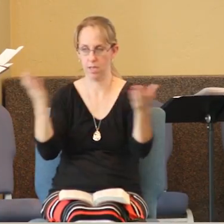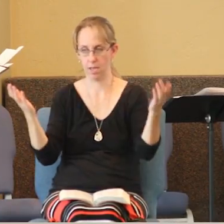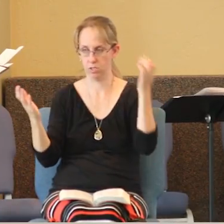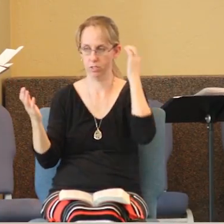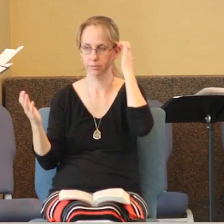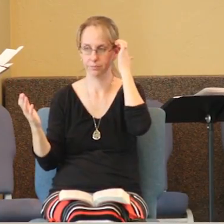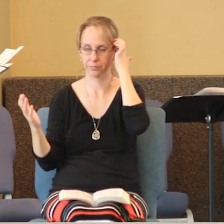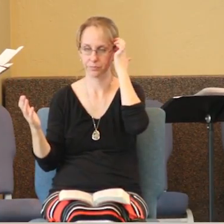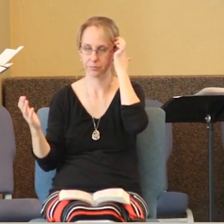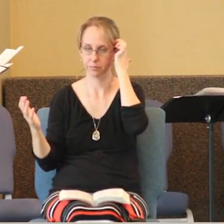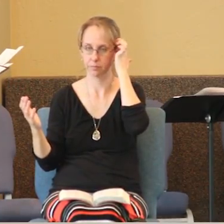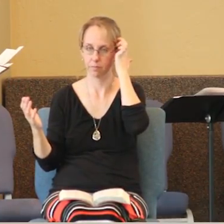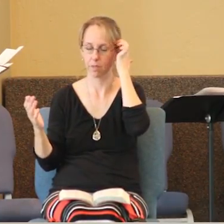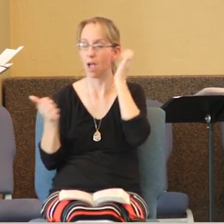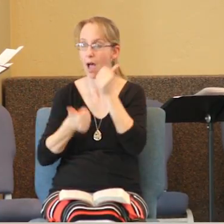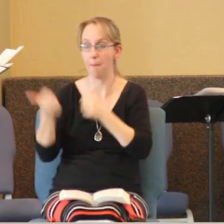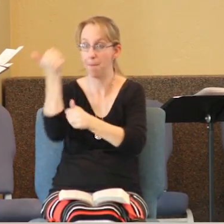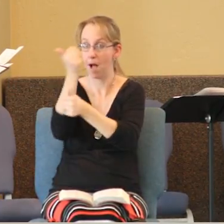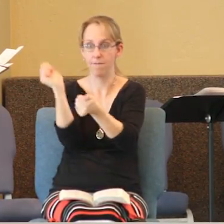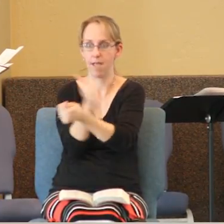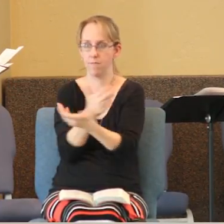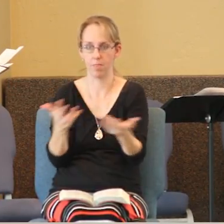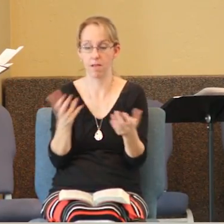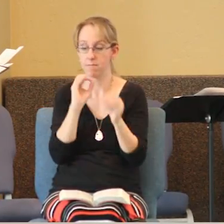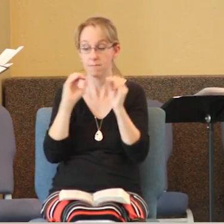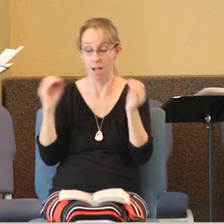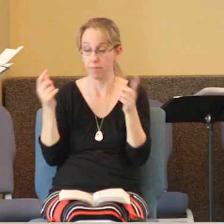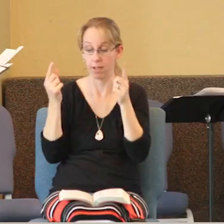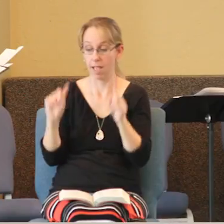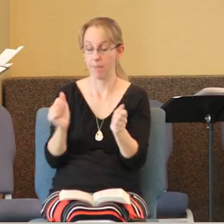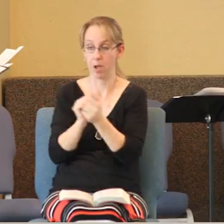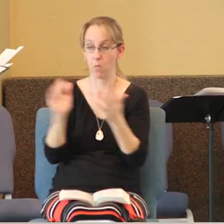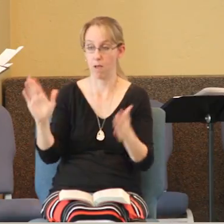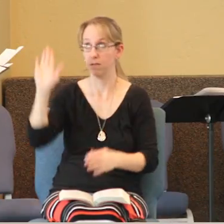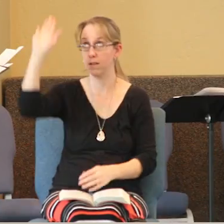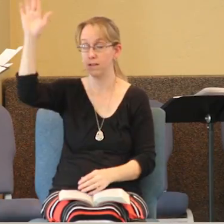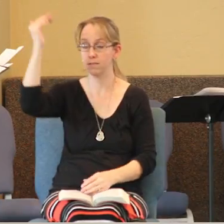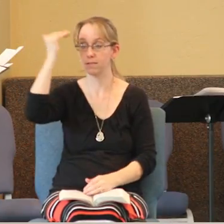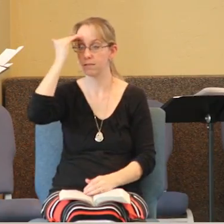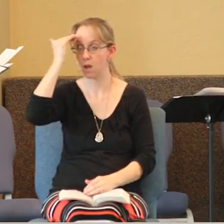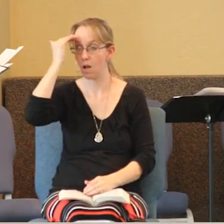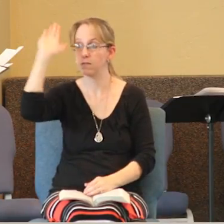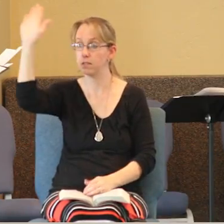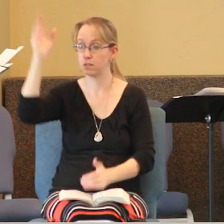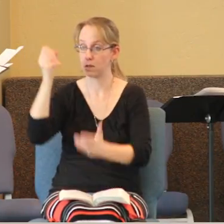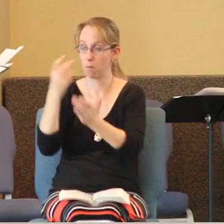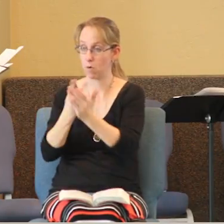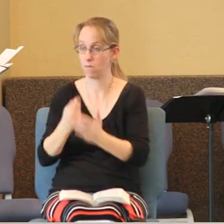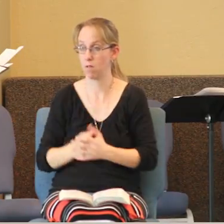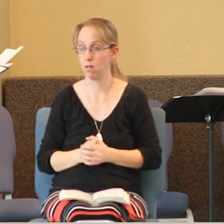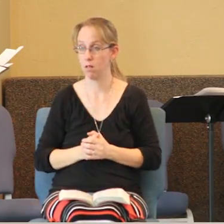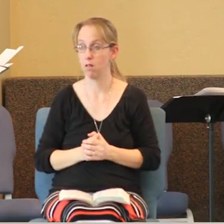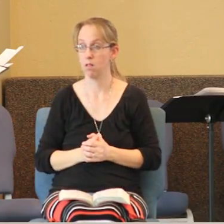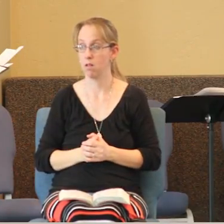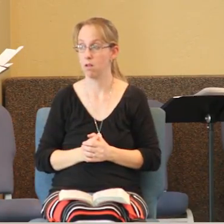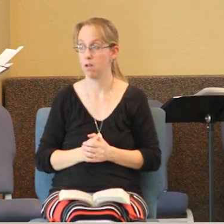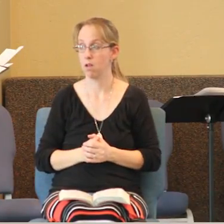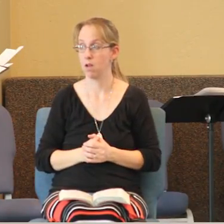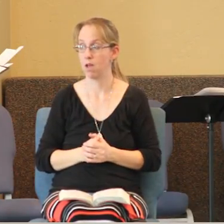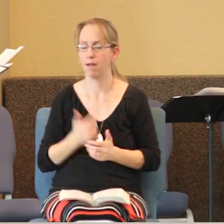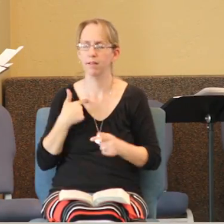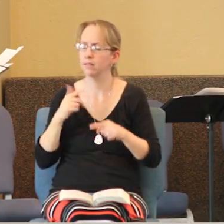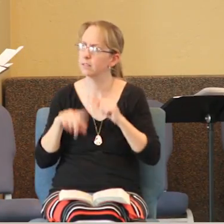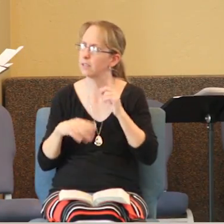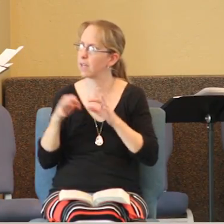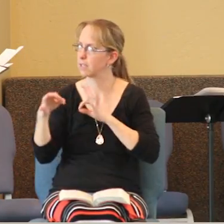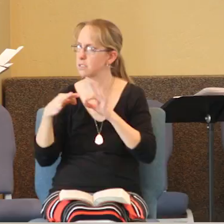Over all and above all, and nothing happens without His knowledge and His approval. I can't explain how all